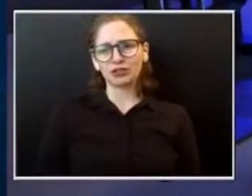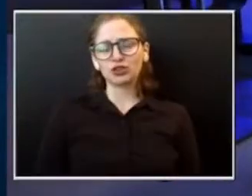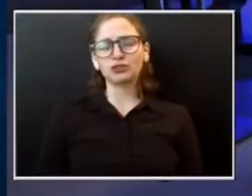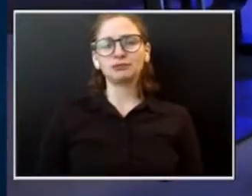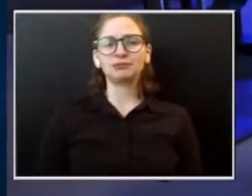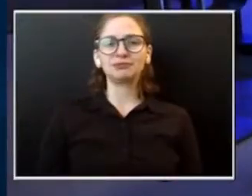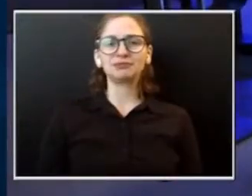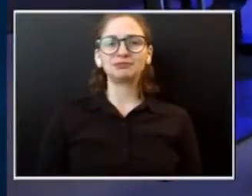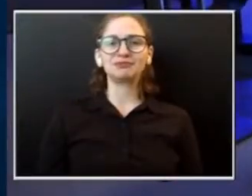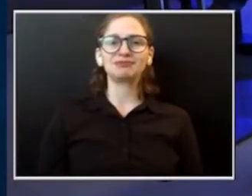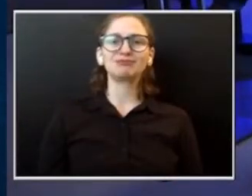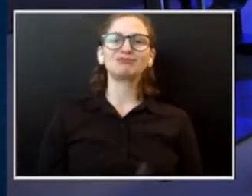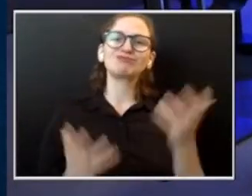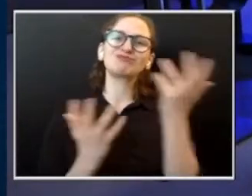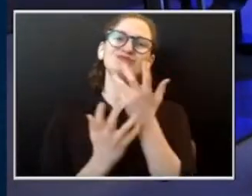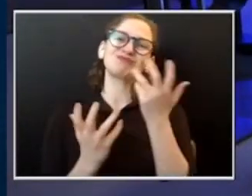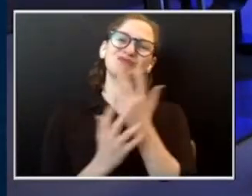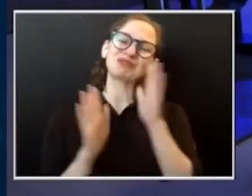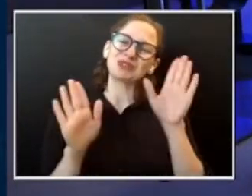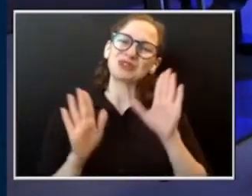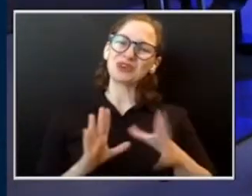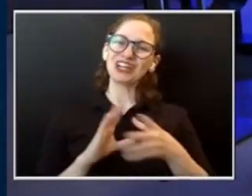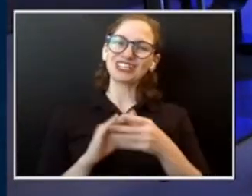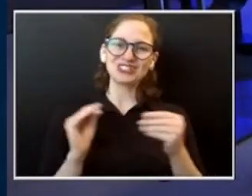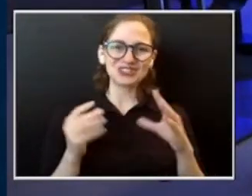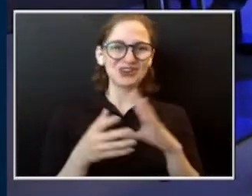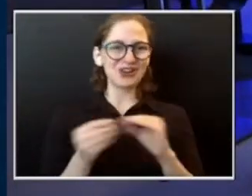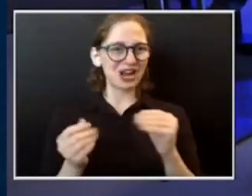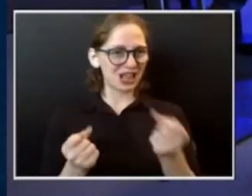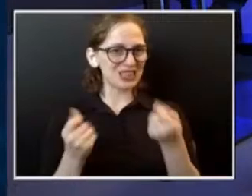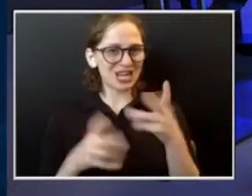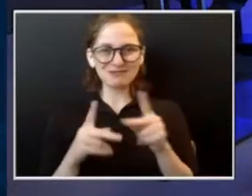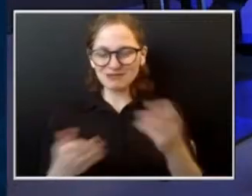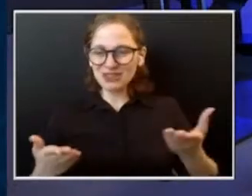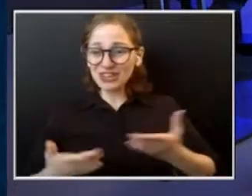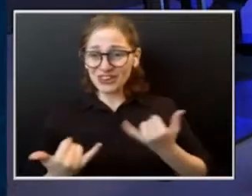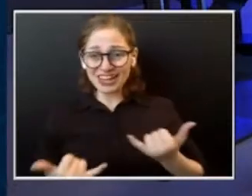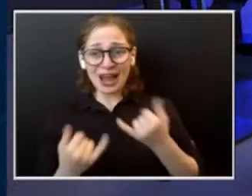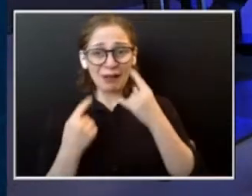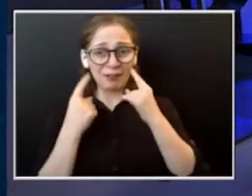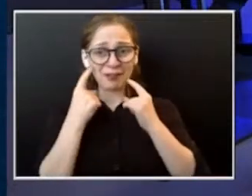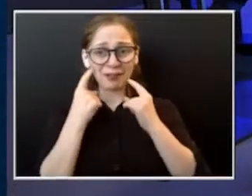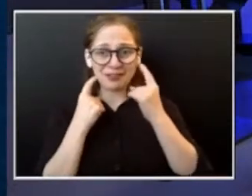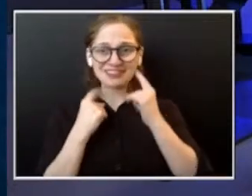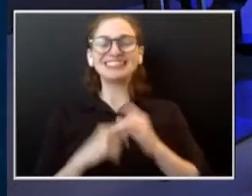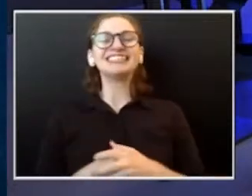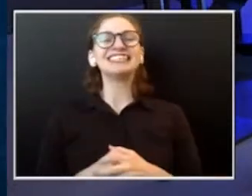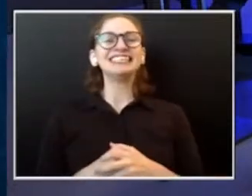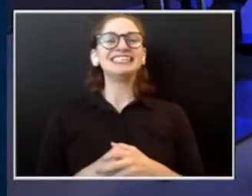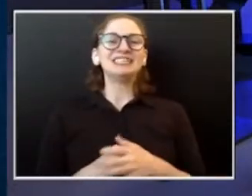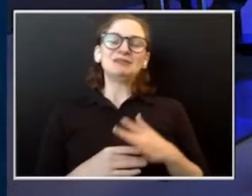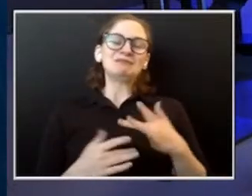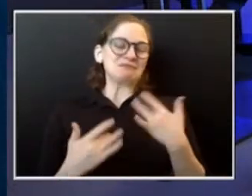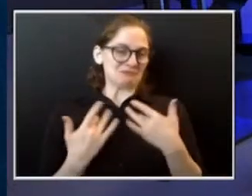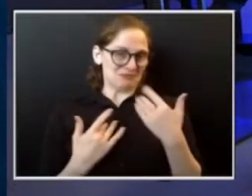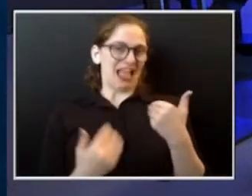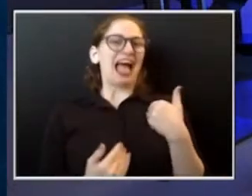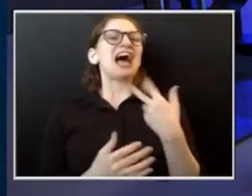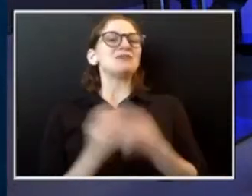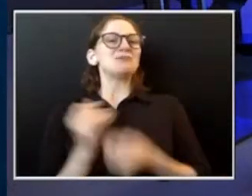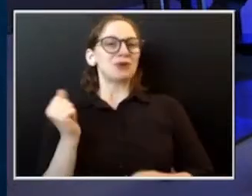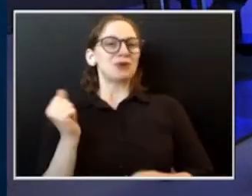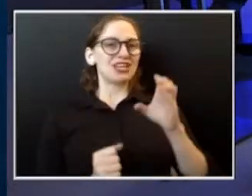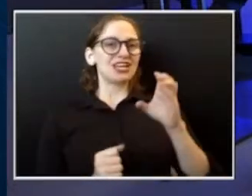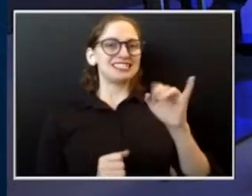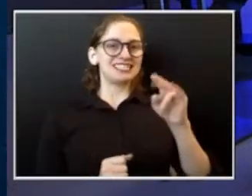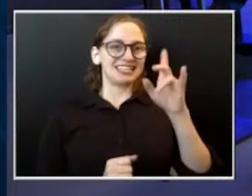What a great story. We have a lot of tears here in the studio right now. We're pleased to have both Cindy Diedrich and Stephen Thon with